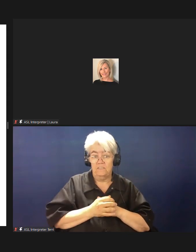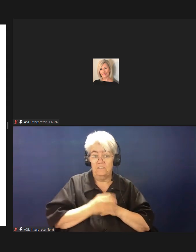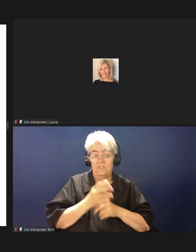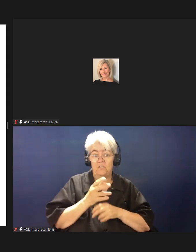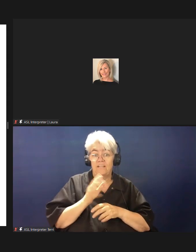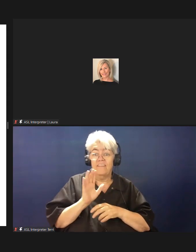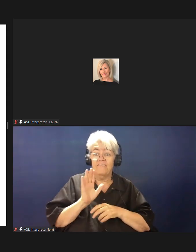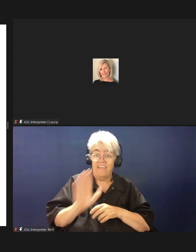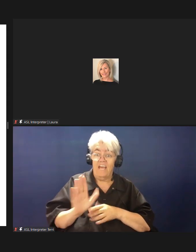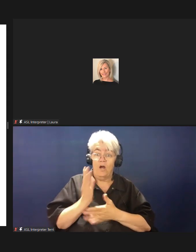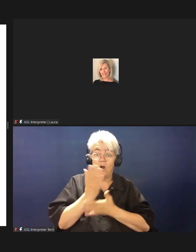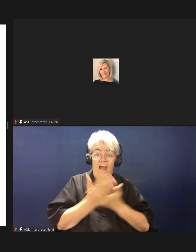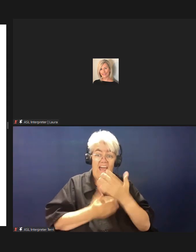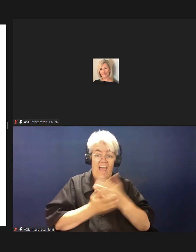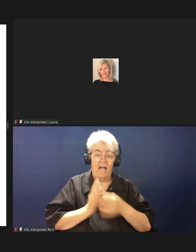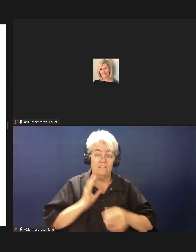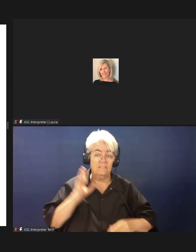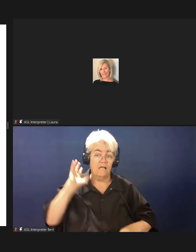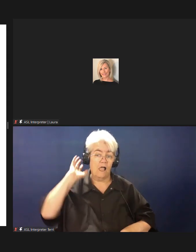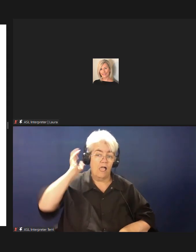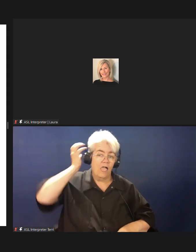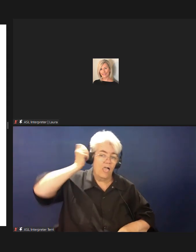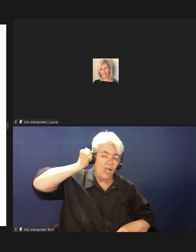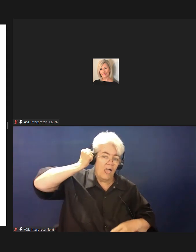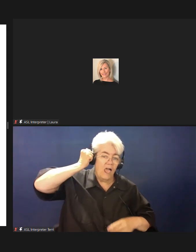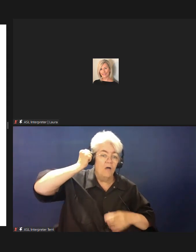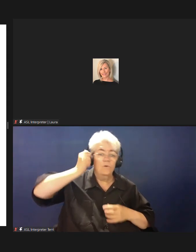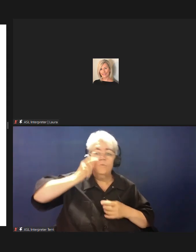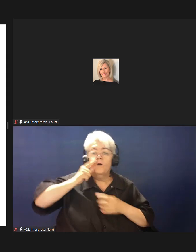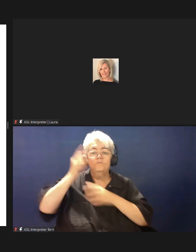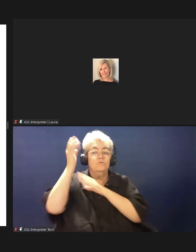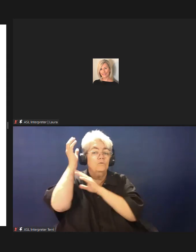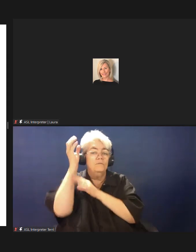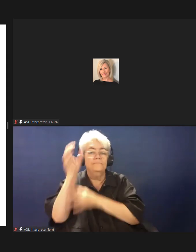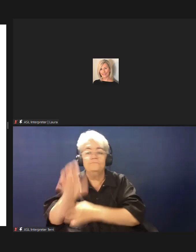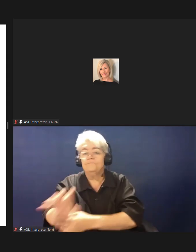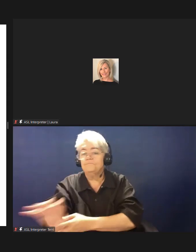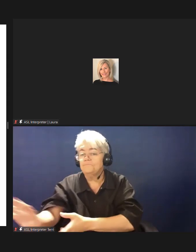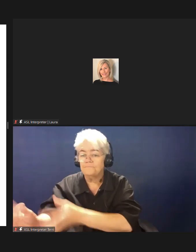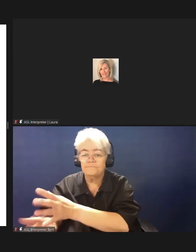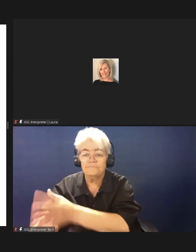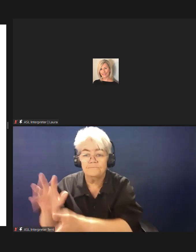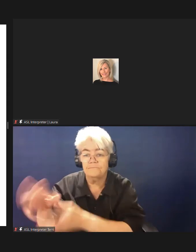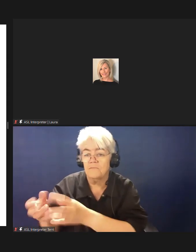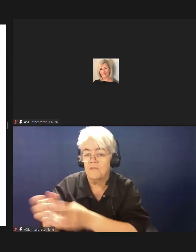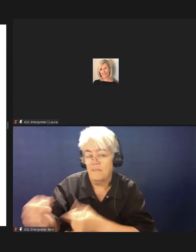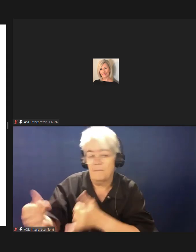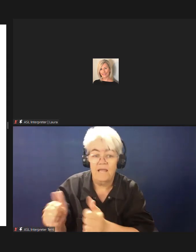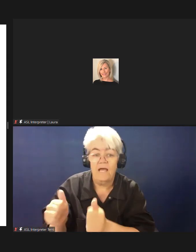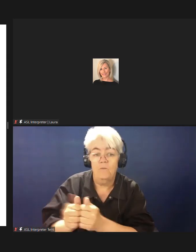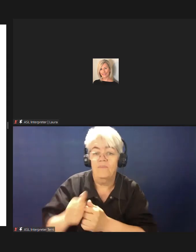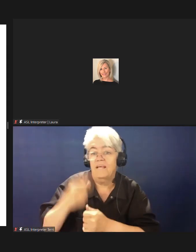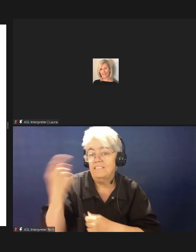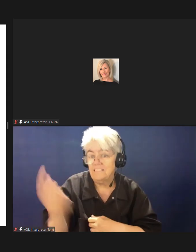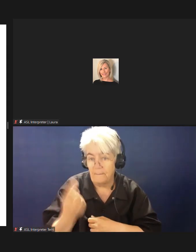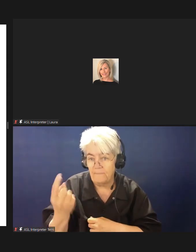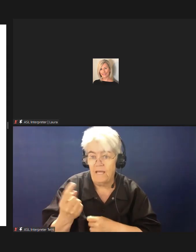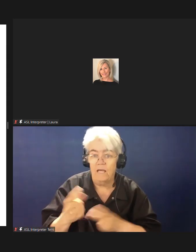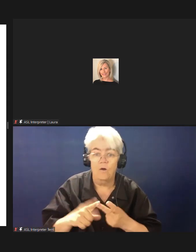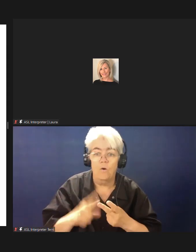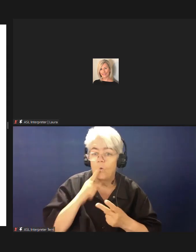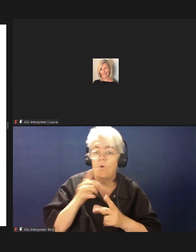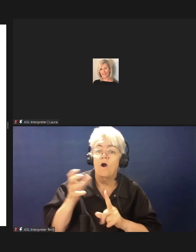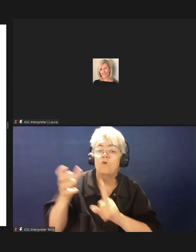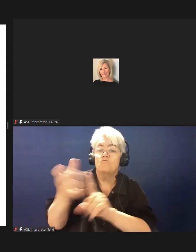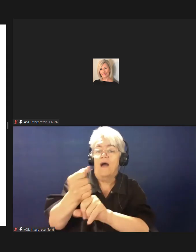little hands away from the probe. So we want to redirect the child to manipulate an object or to grasp an